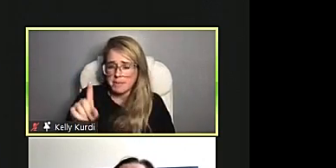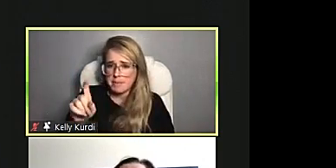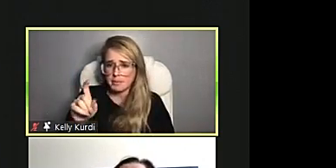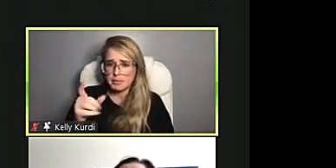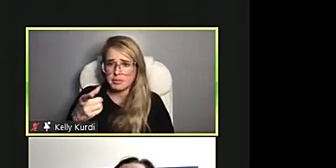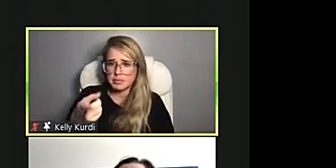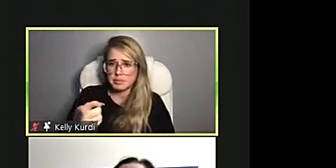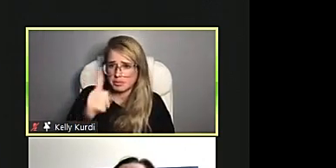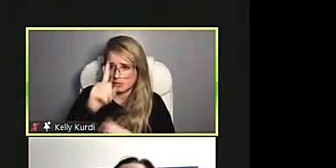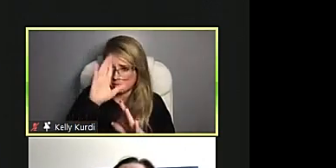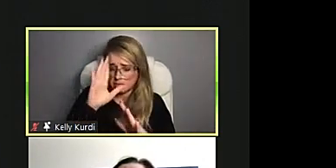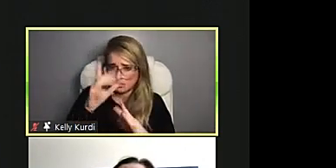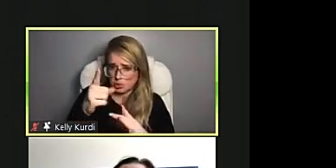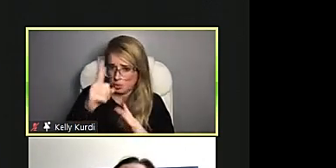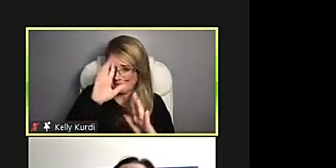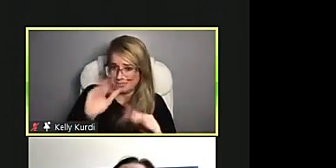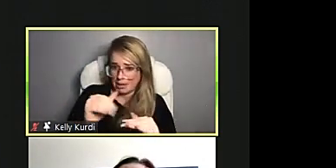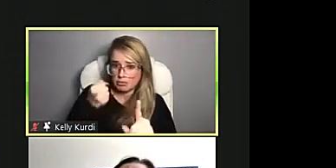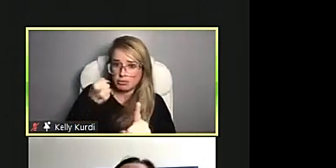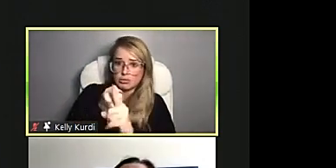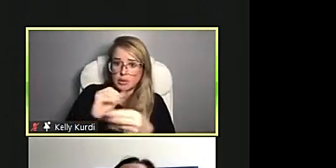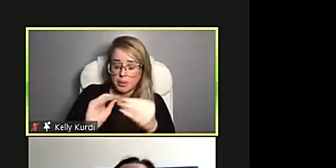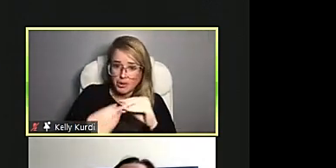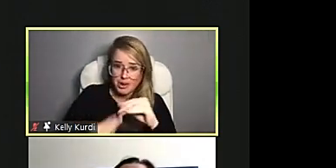or that it hit as in the magnitude